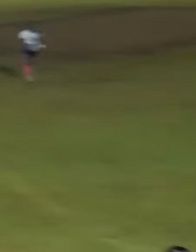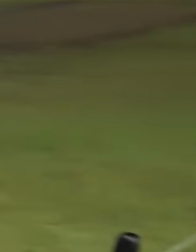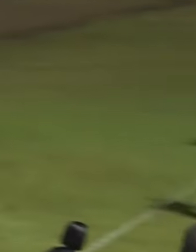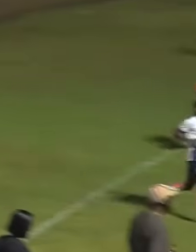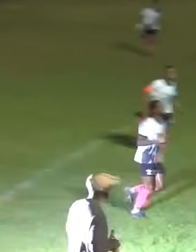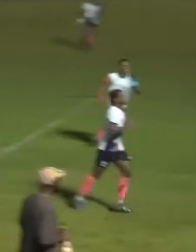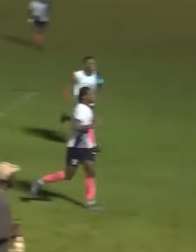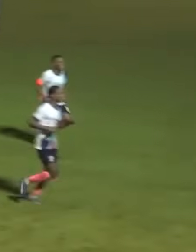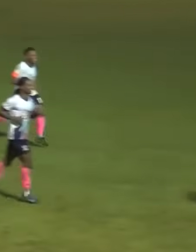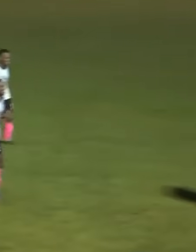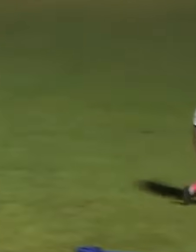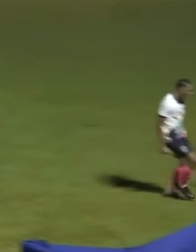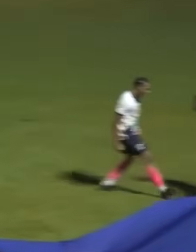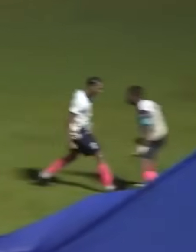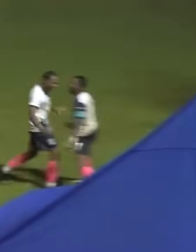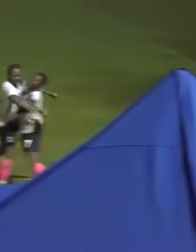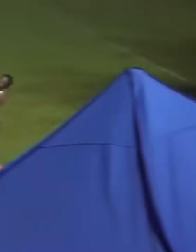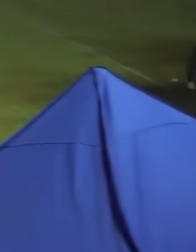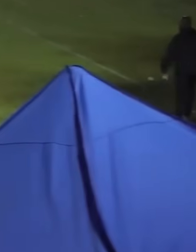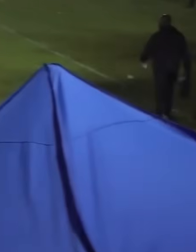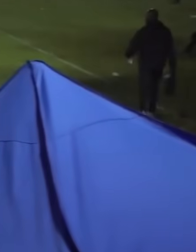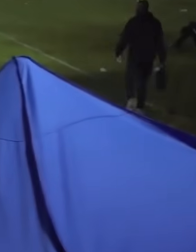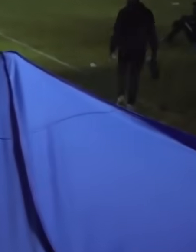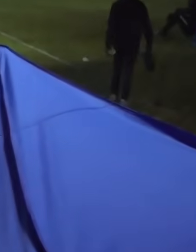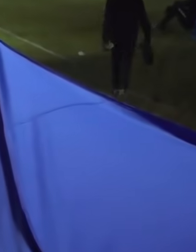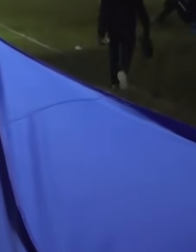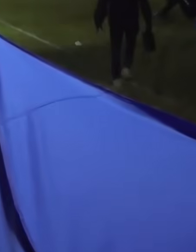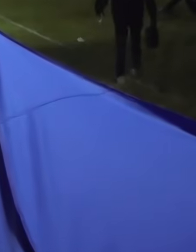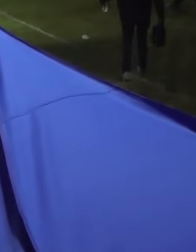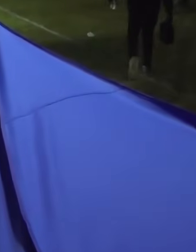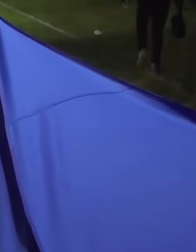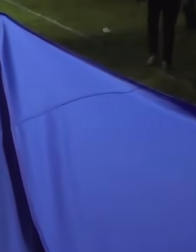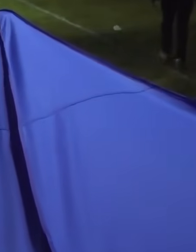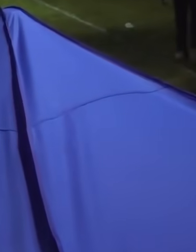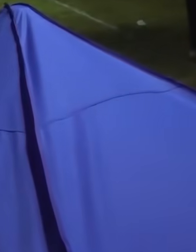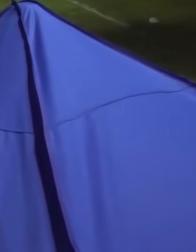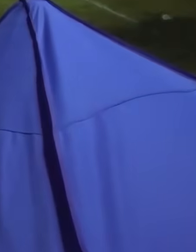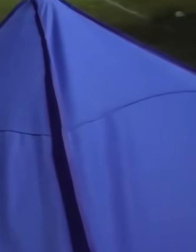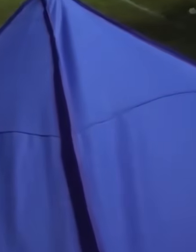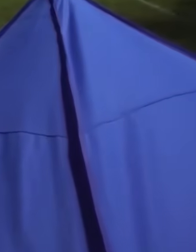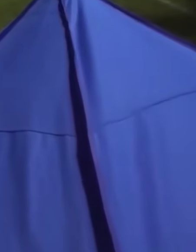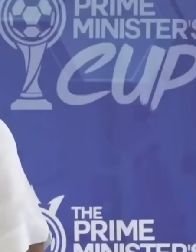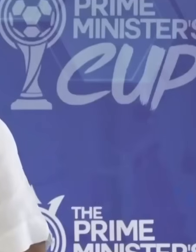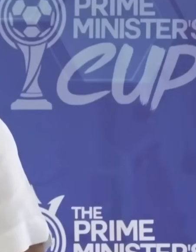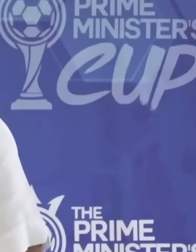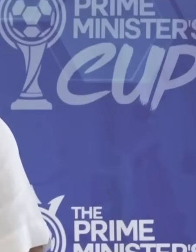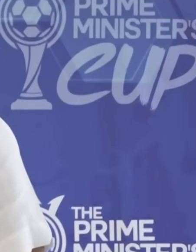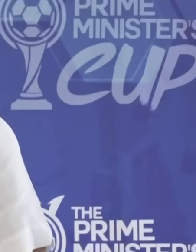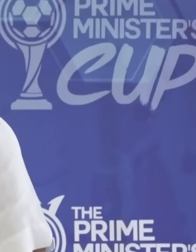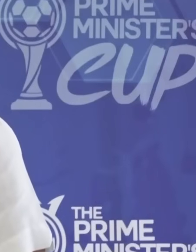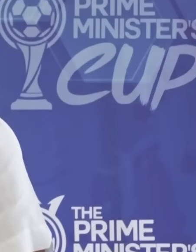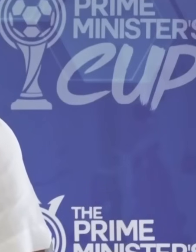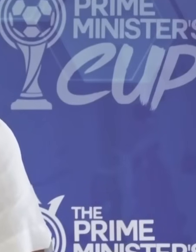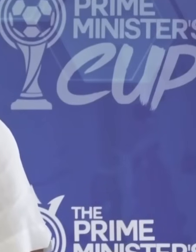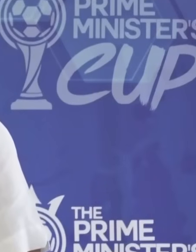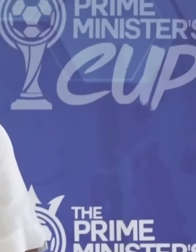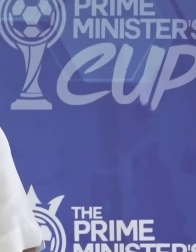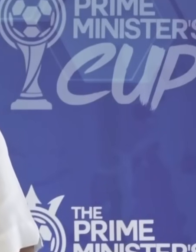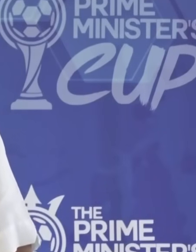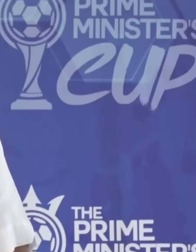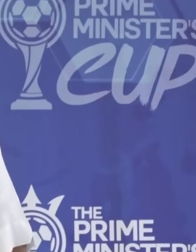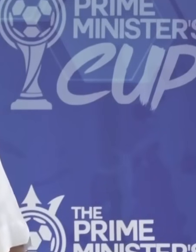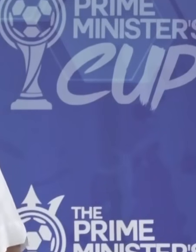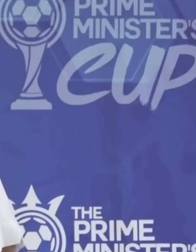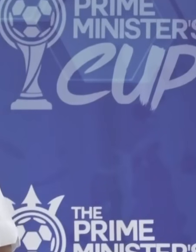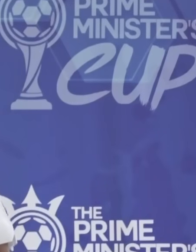edition. What we're trying to do for year two, we're going to try to identify emerging talent, ensure that football is accessible to each